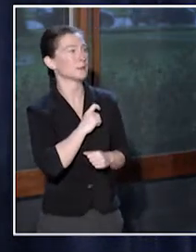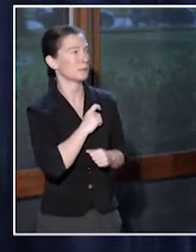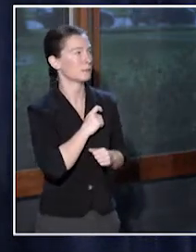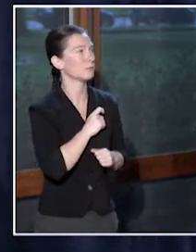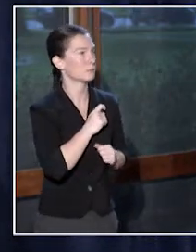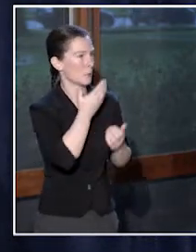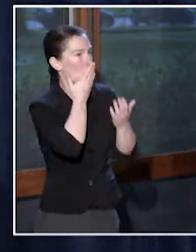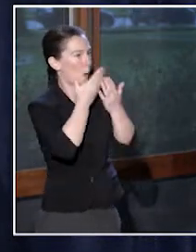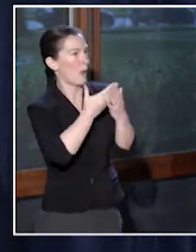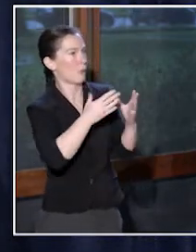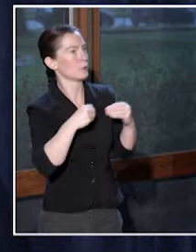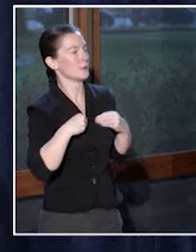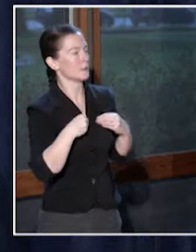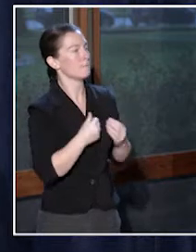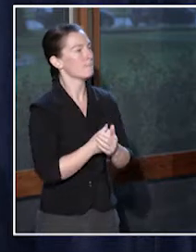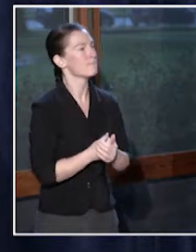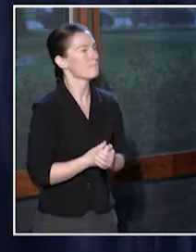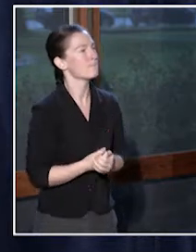patrols were located.